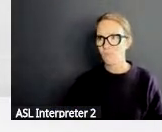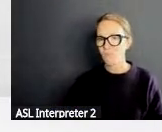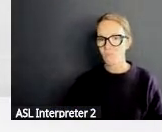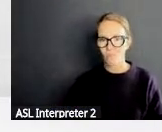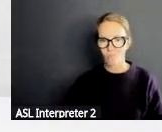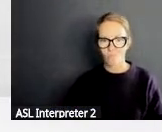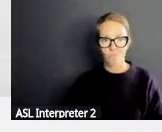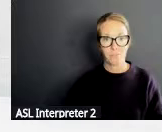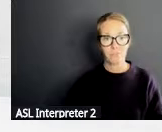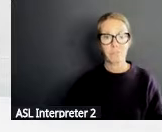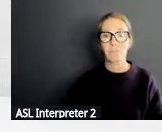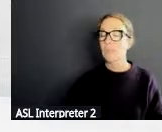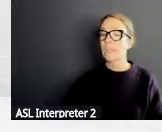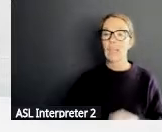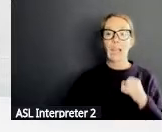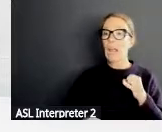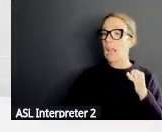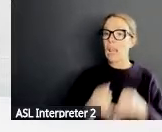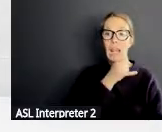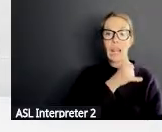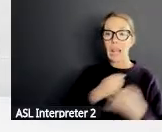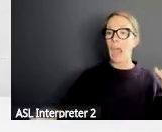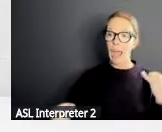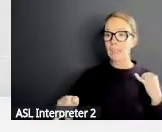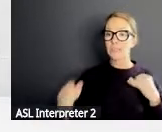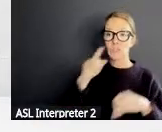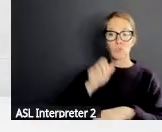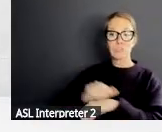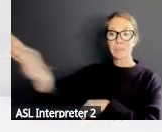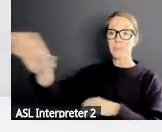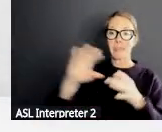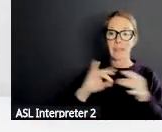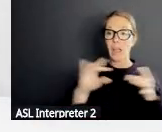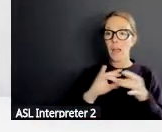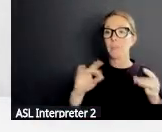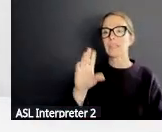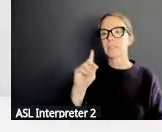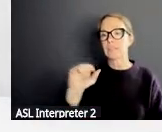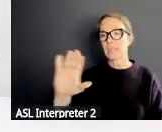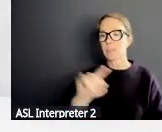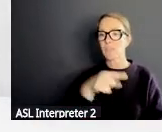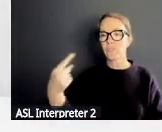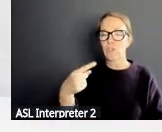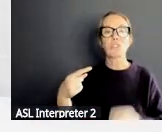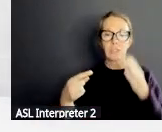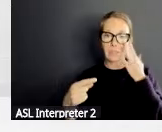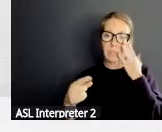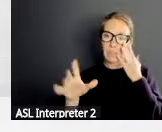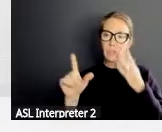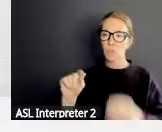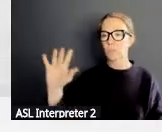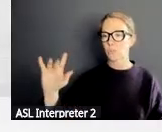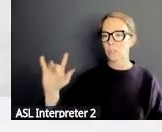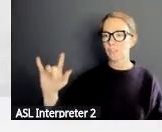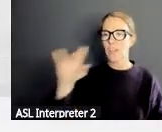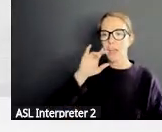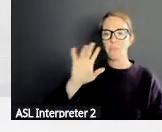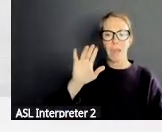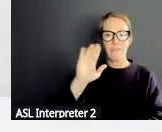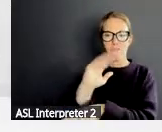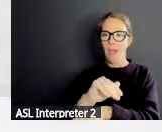The deadline to submit these comments, again, is December 1st, 2025 by 5 p.m.